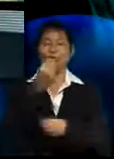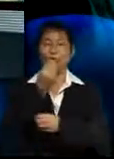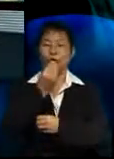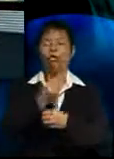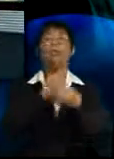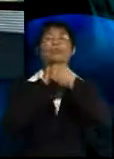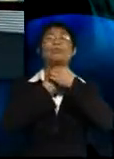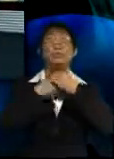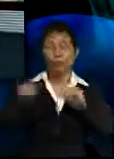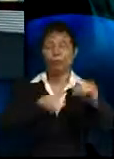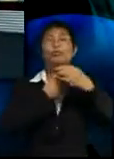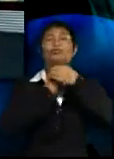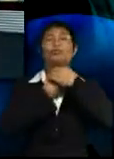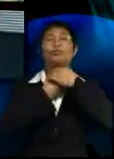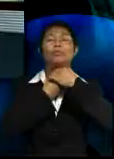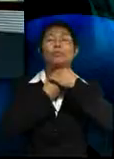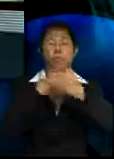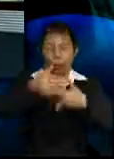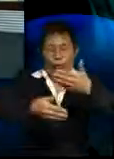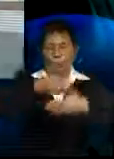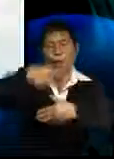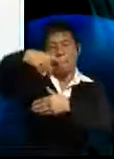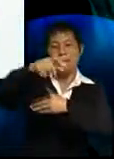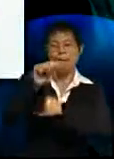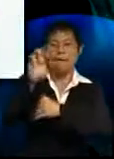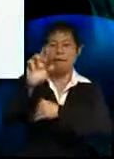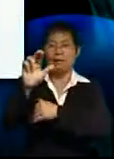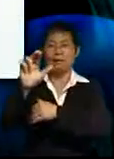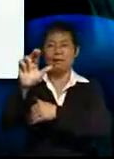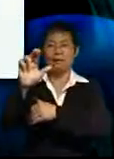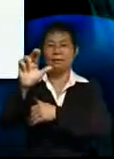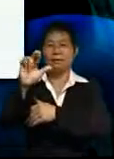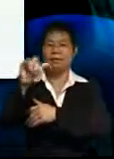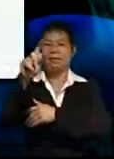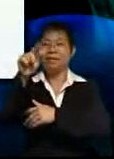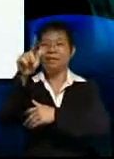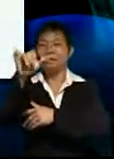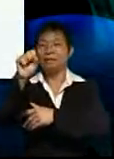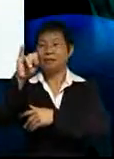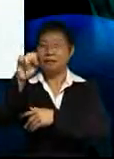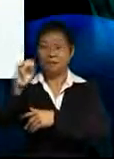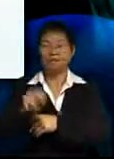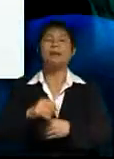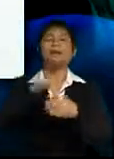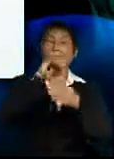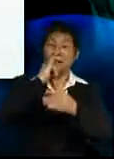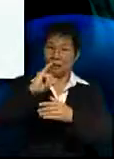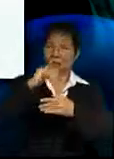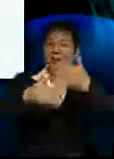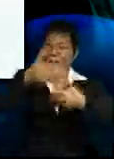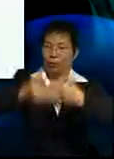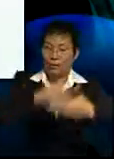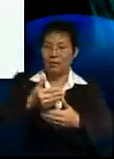Food moves down the esophagus through a process called peristalsis. Peristalsis is a process where